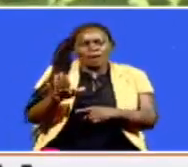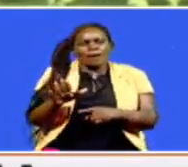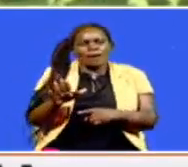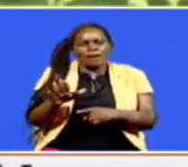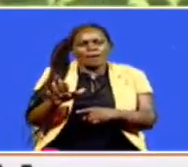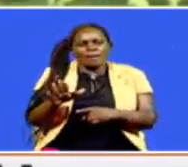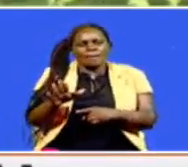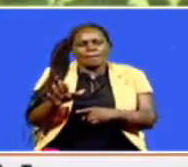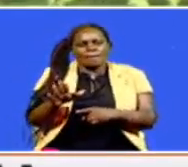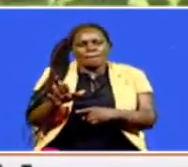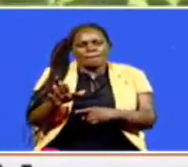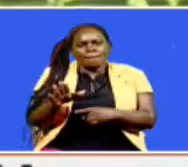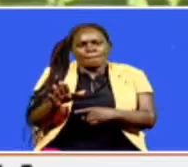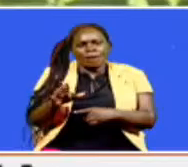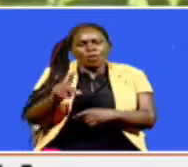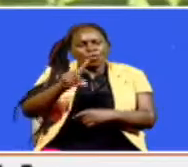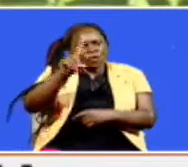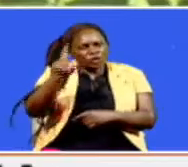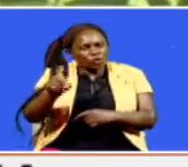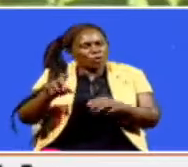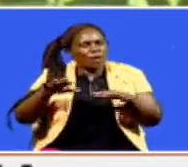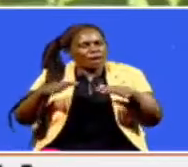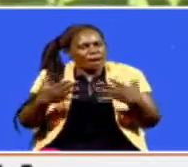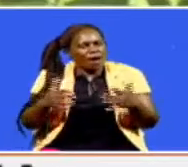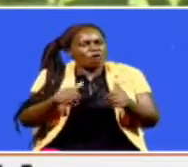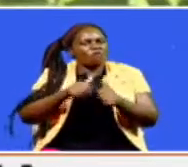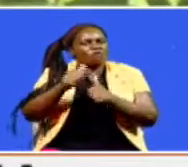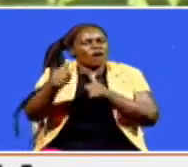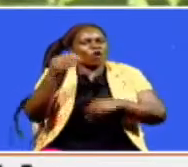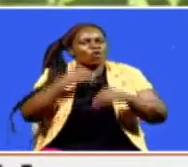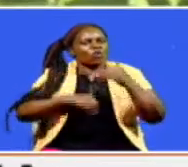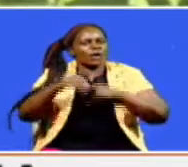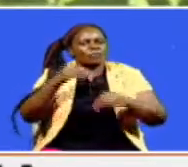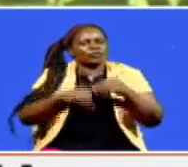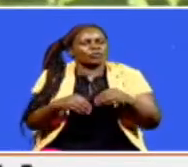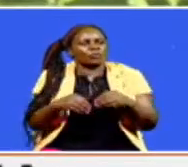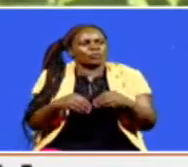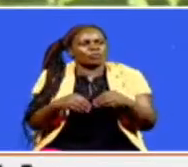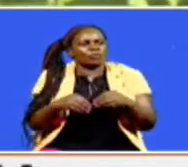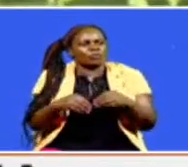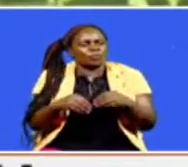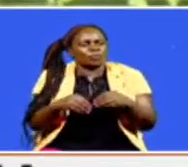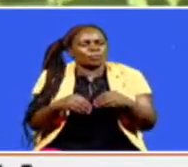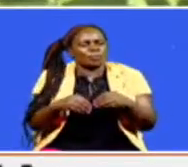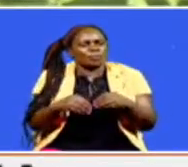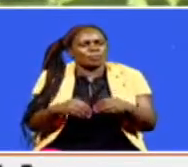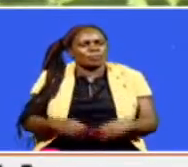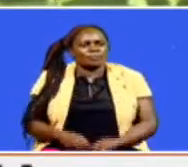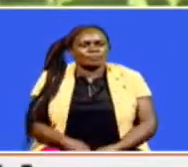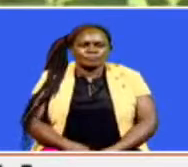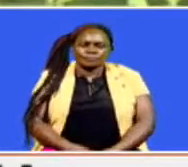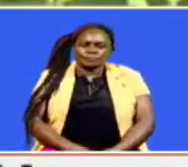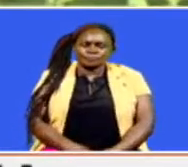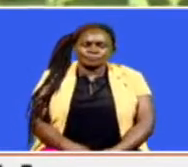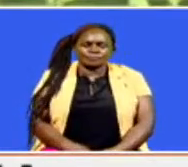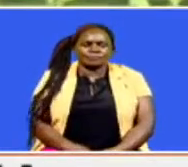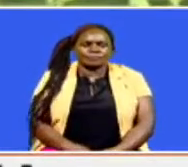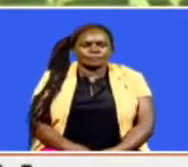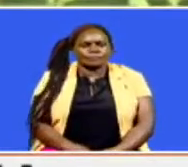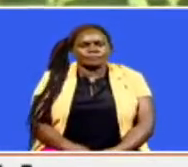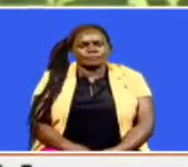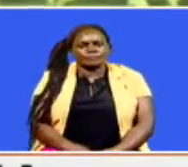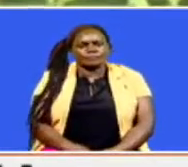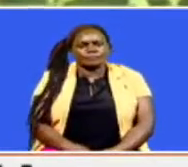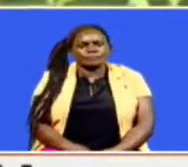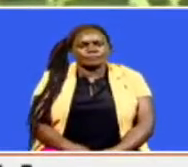in coming days. But the question is, how far are the corrupt planning to go? Emmanuel Toa, KTN News, Kericho Green Stadium,